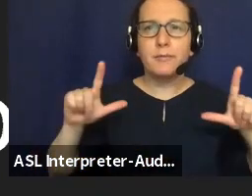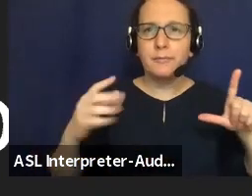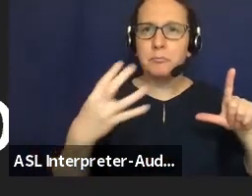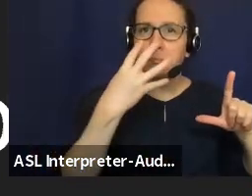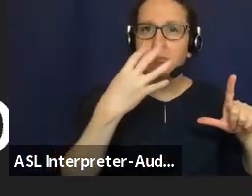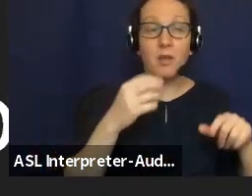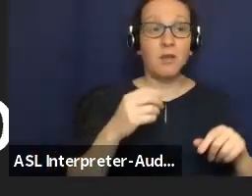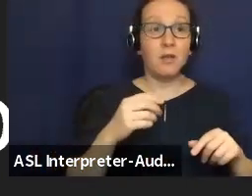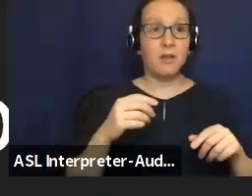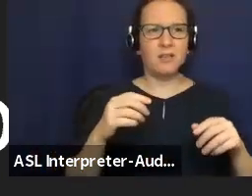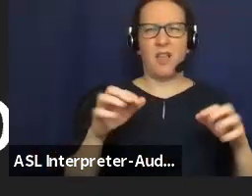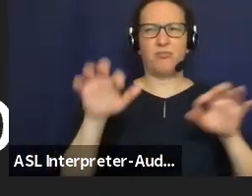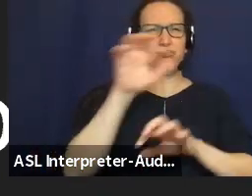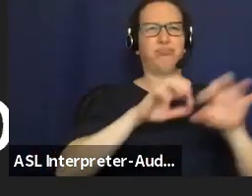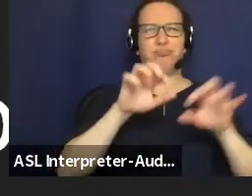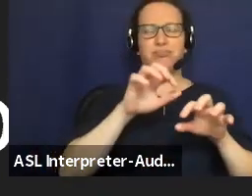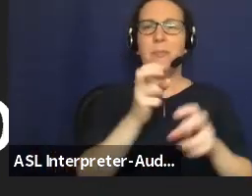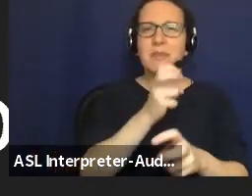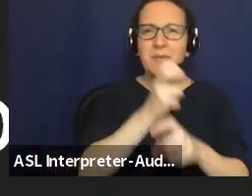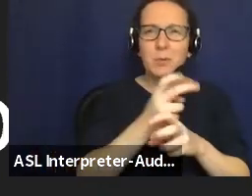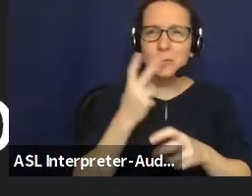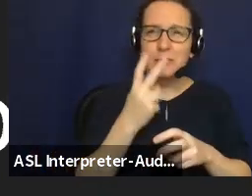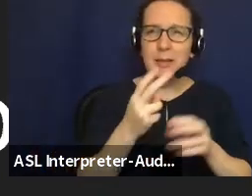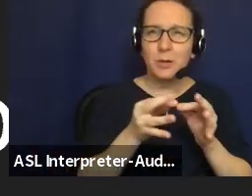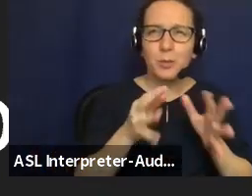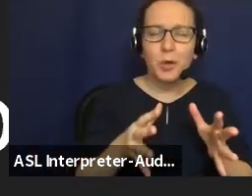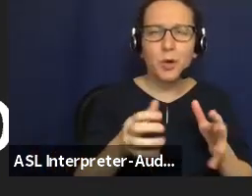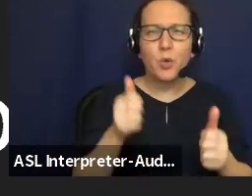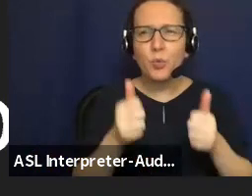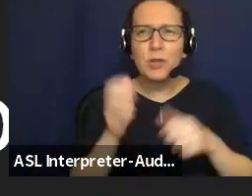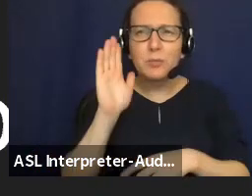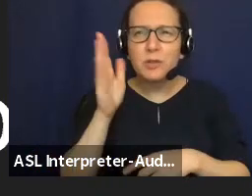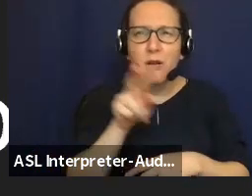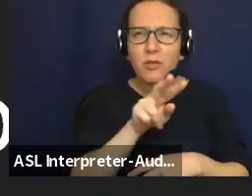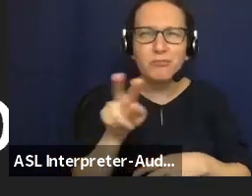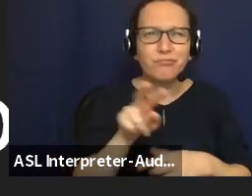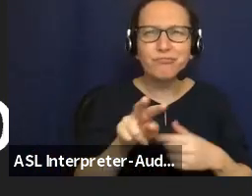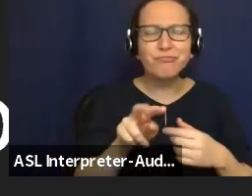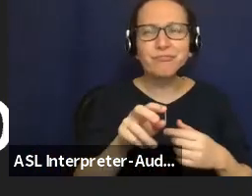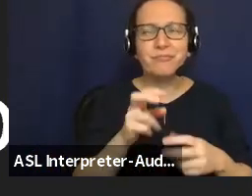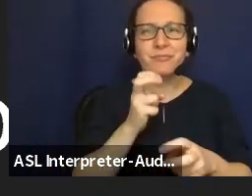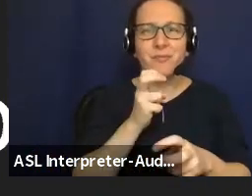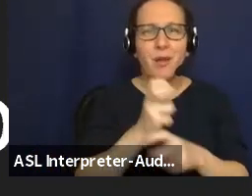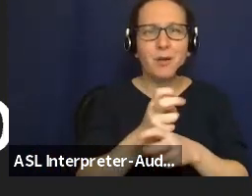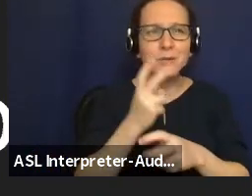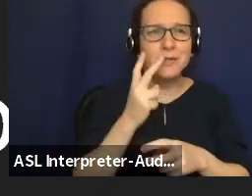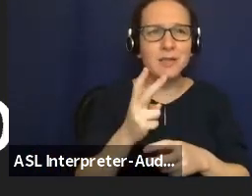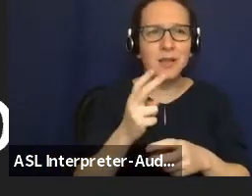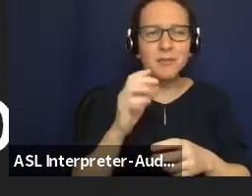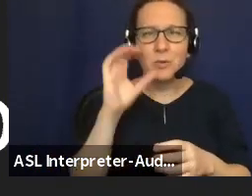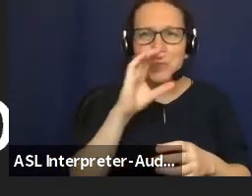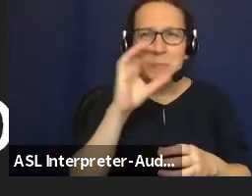makes it more difficult to see the interpreters or trying to find which presenter speaking, almost like a scavenger